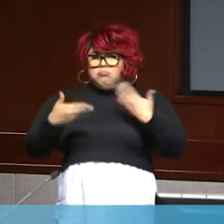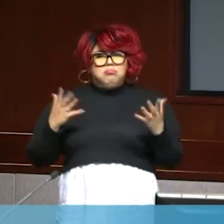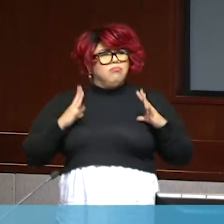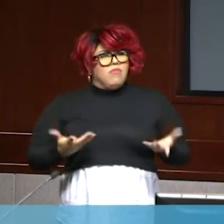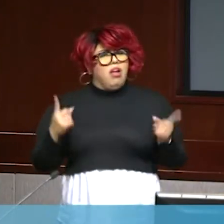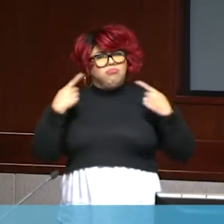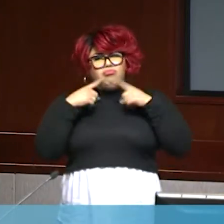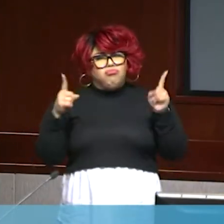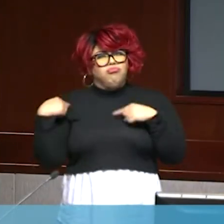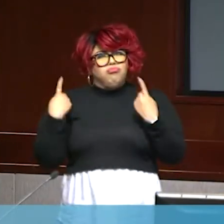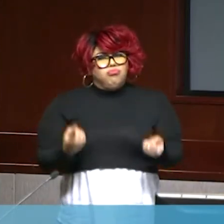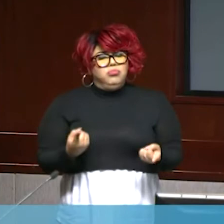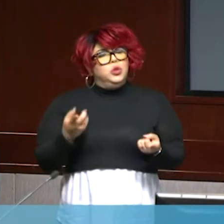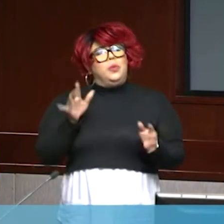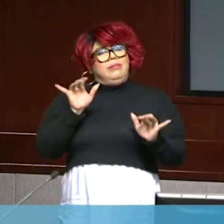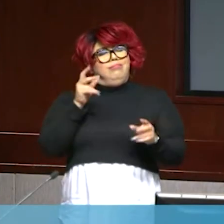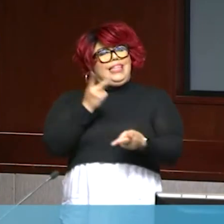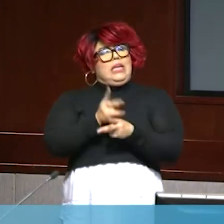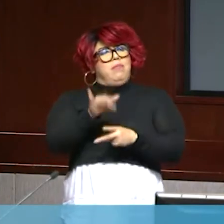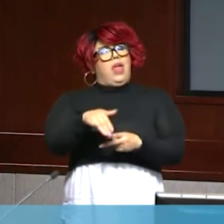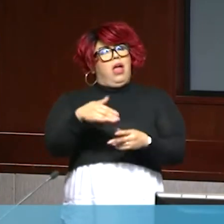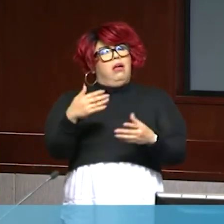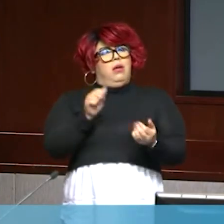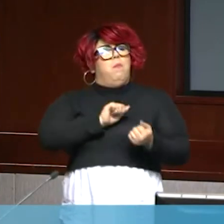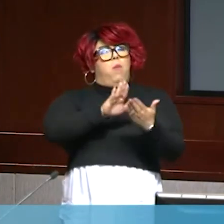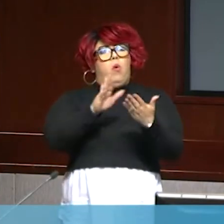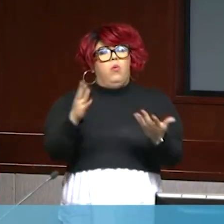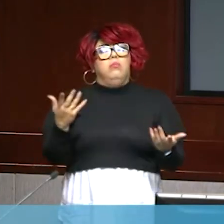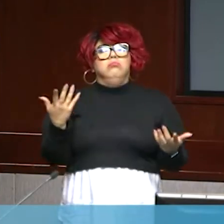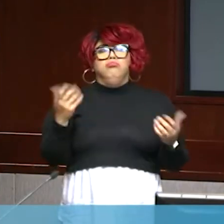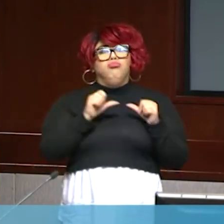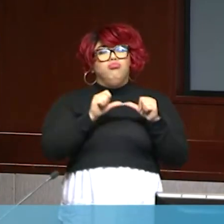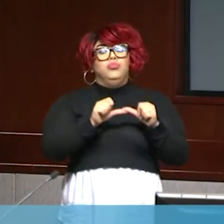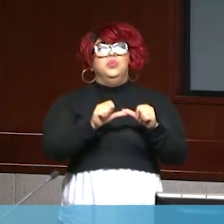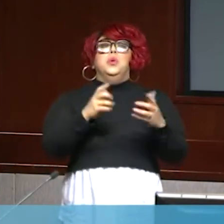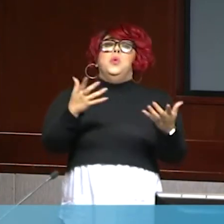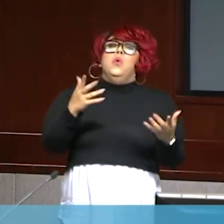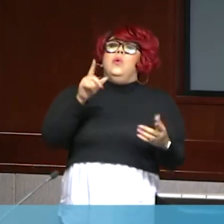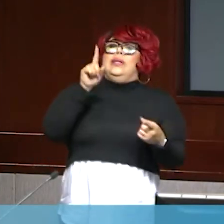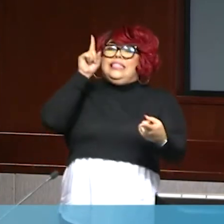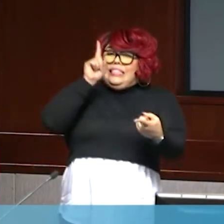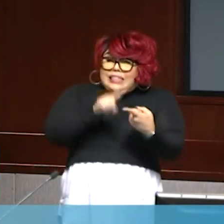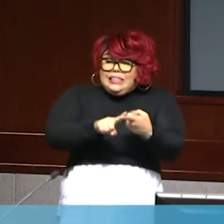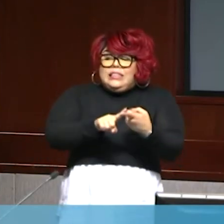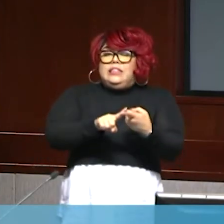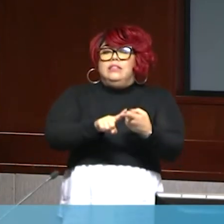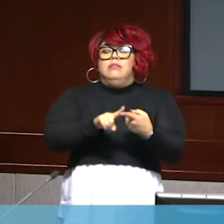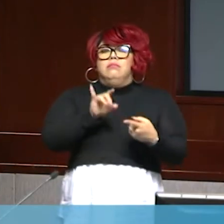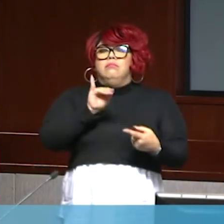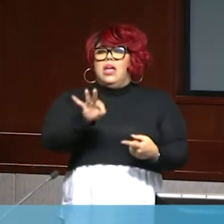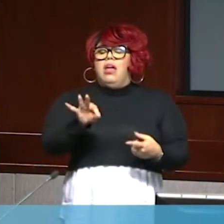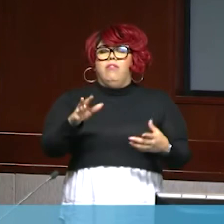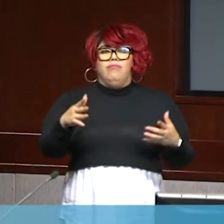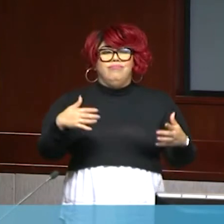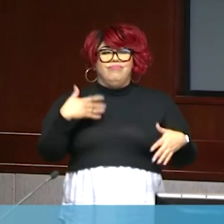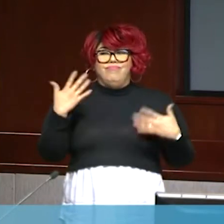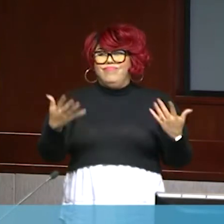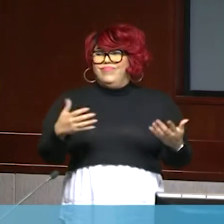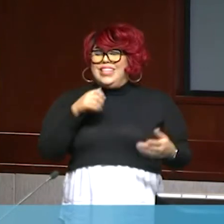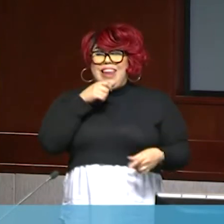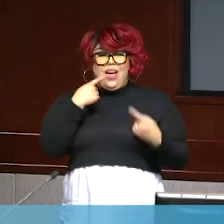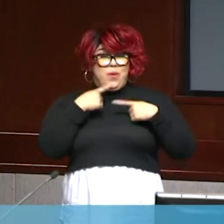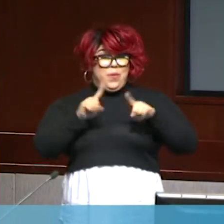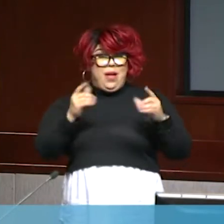stay in that mode for the period of time until we feel like that effort has been exhausted, and